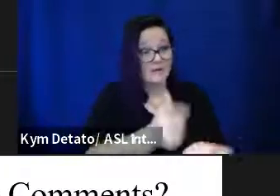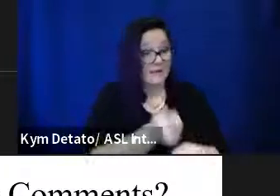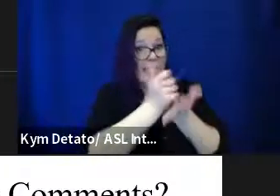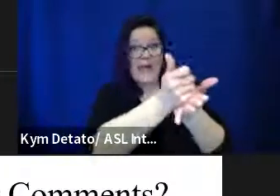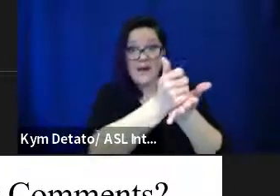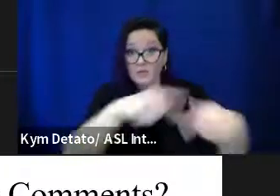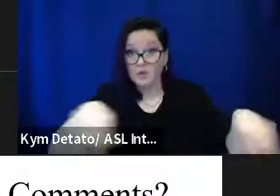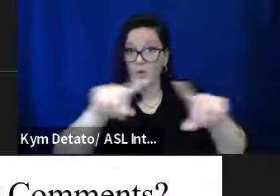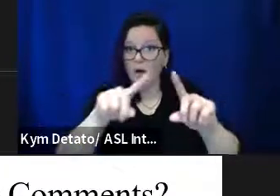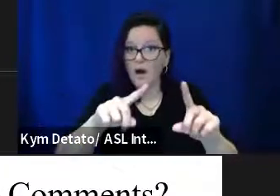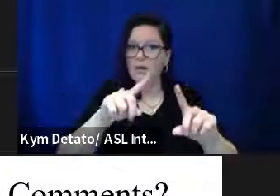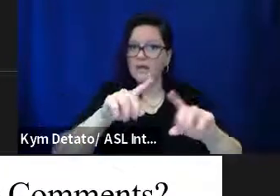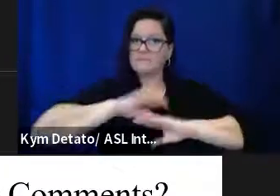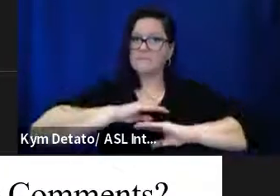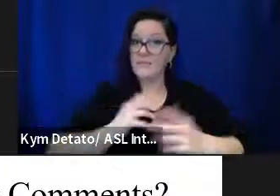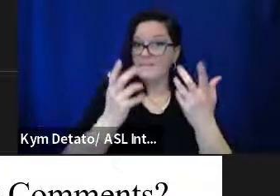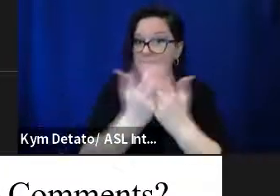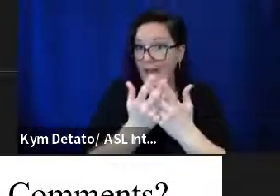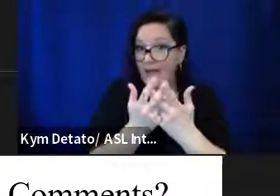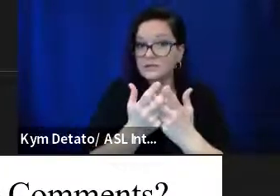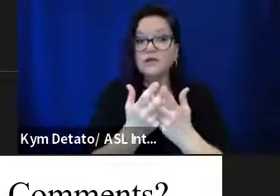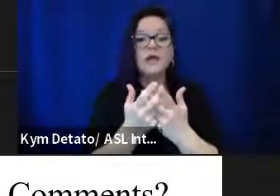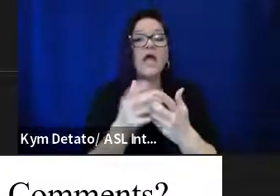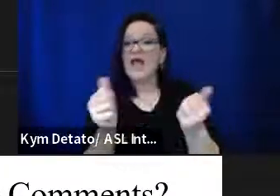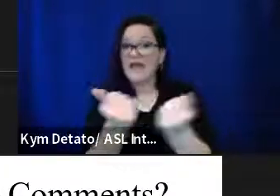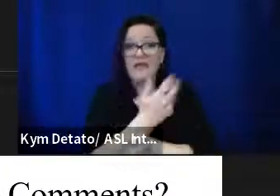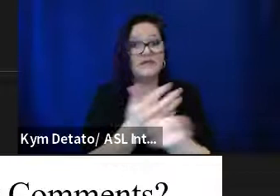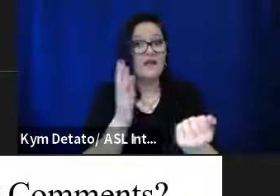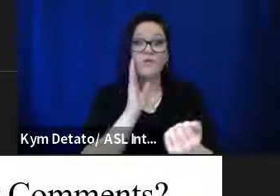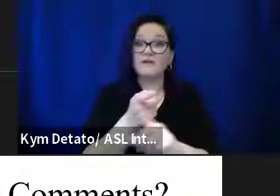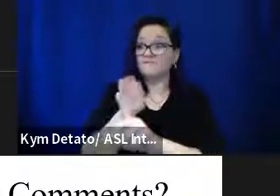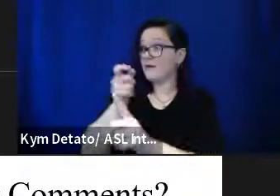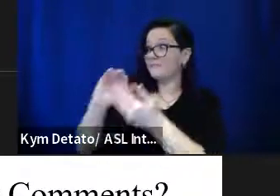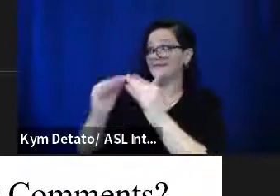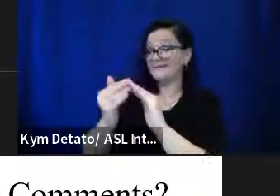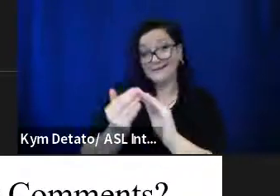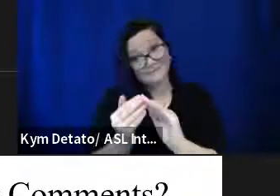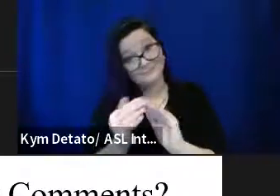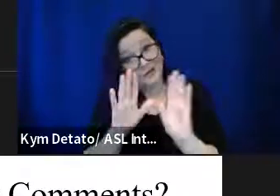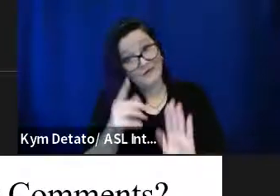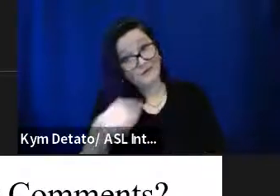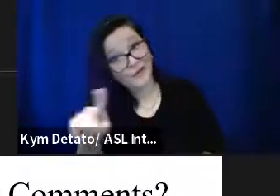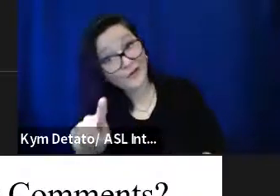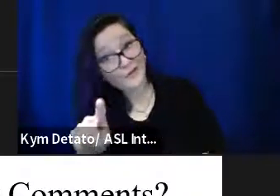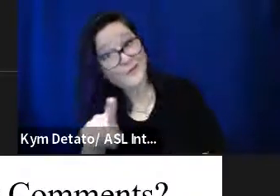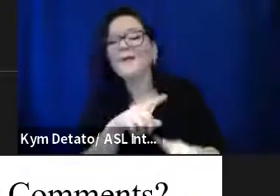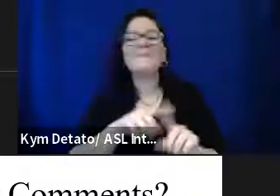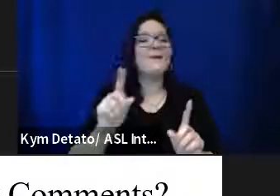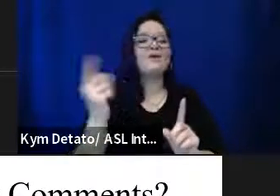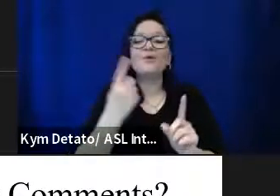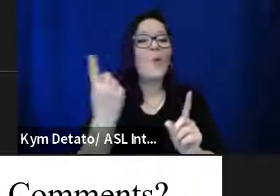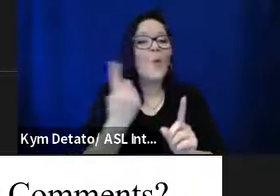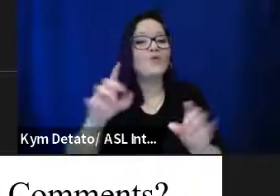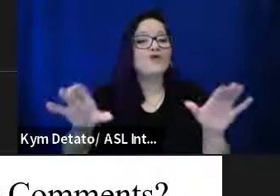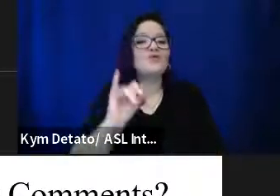that match, and actually everything would come out of the city, which is great for you. But you can only do this if you've never received funding through the